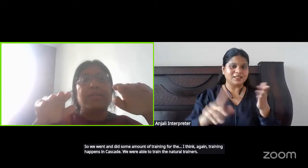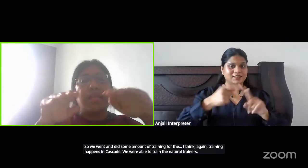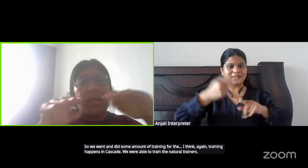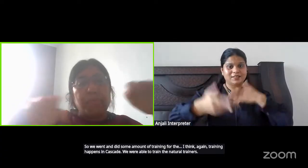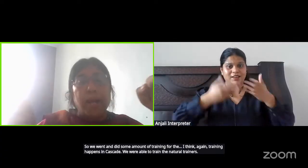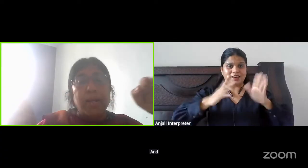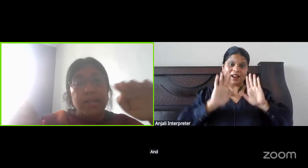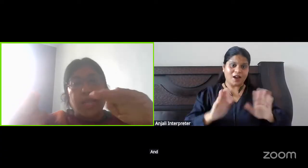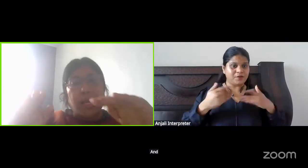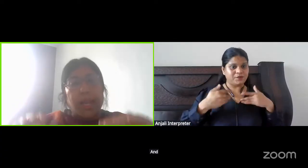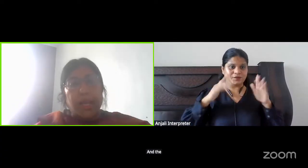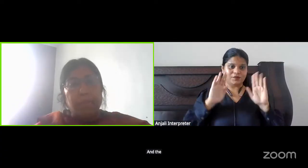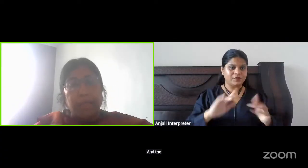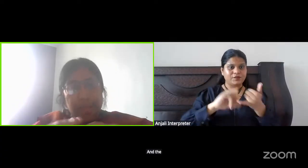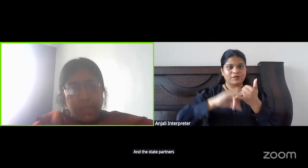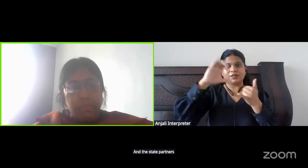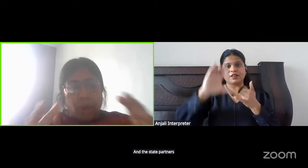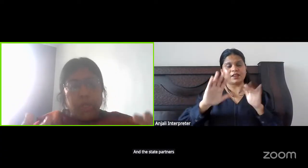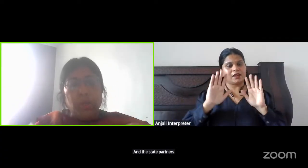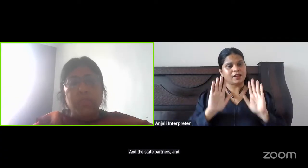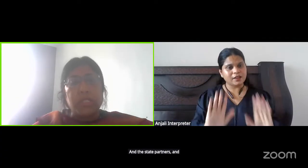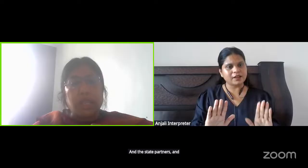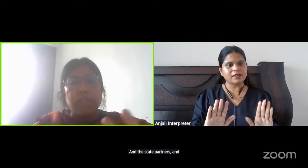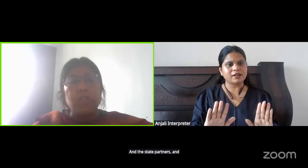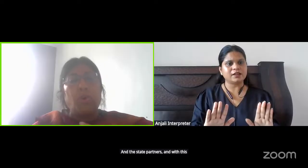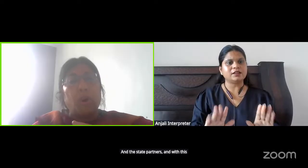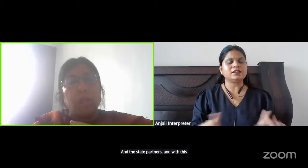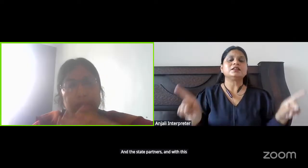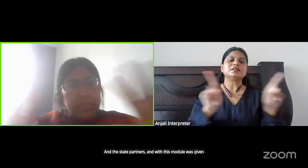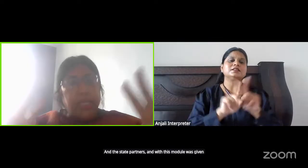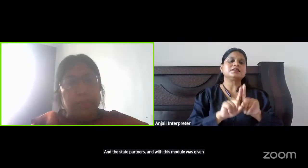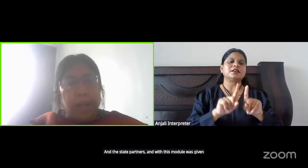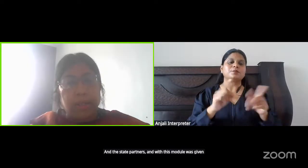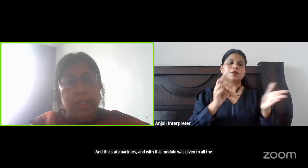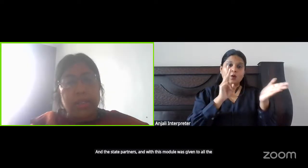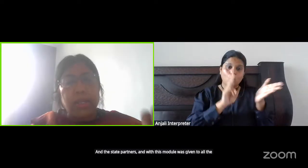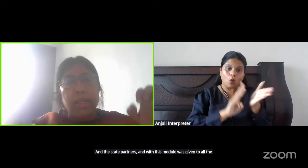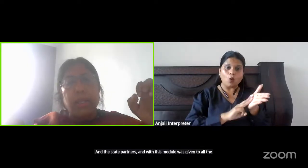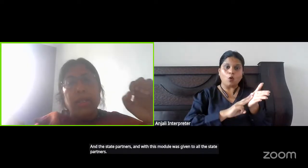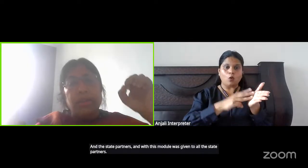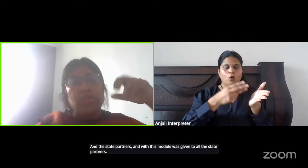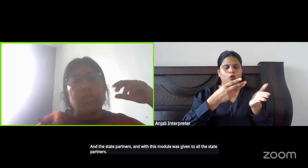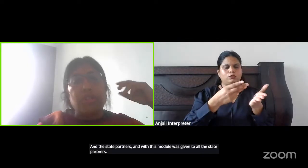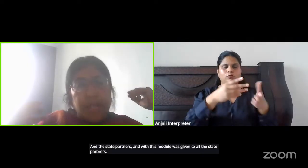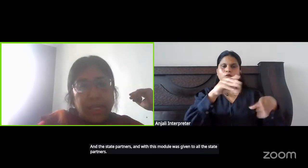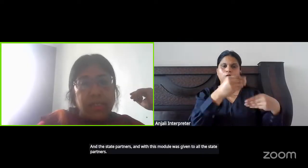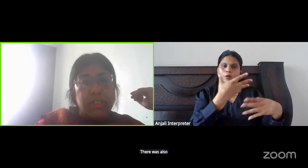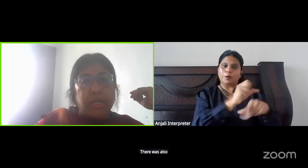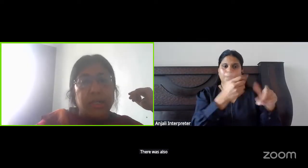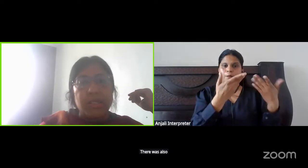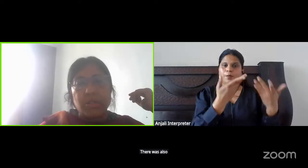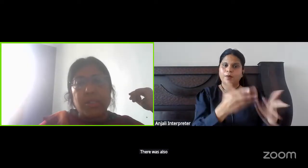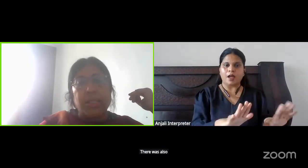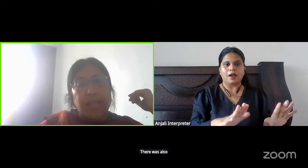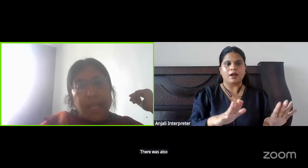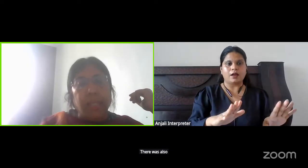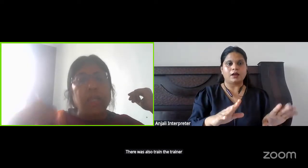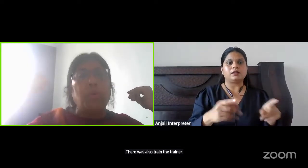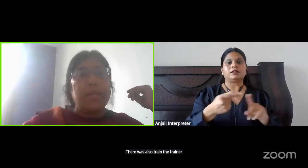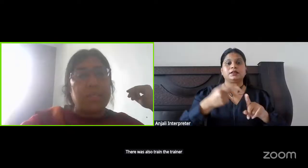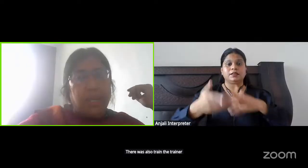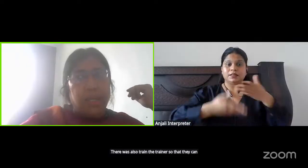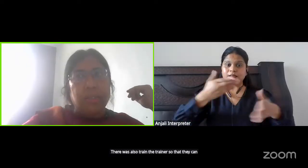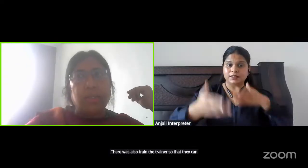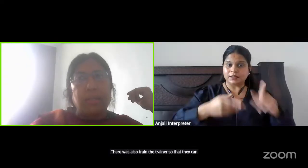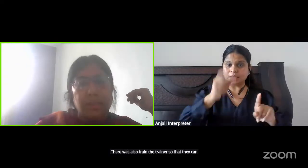and the state partners. And with this module was given to all the state partners. There was also train the trainers so that they can